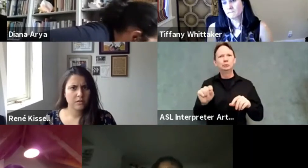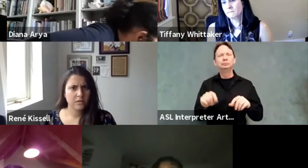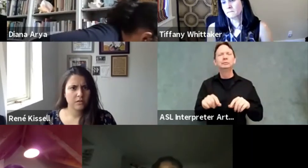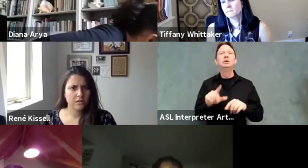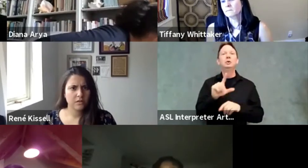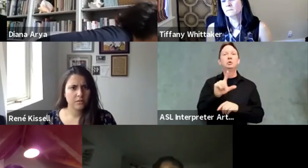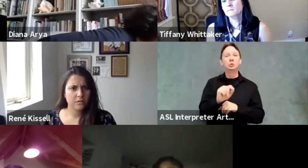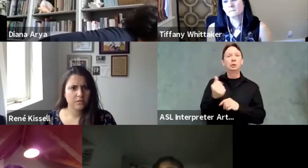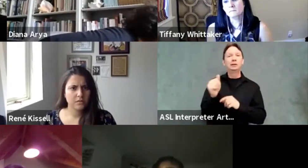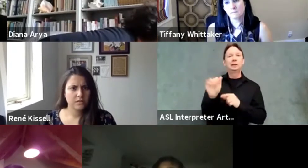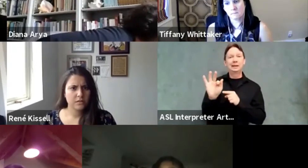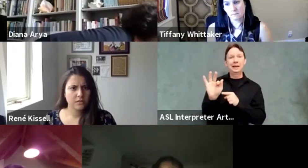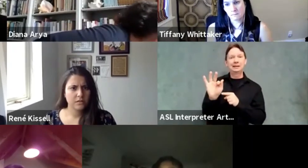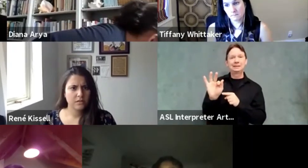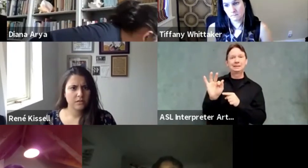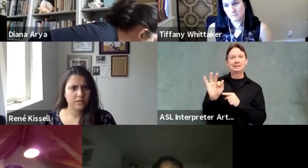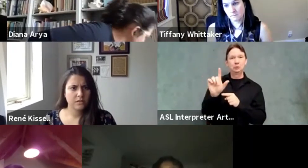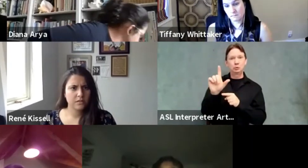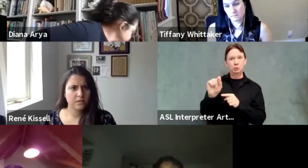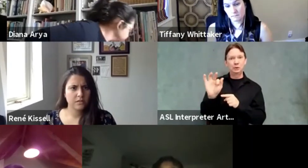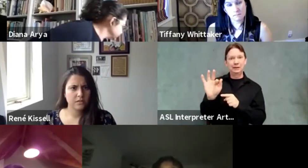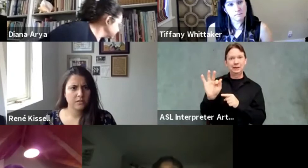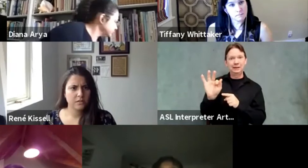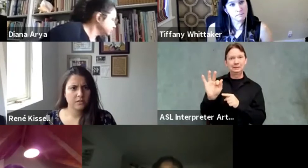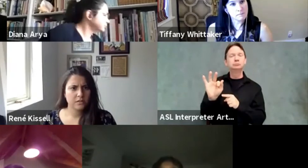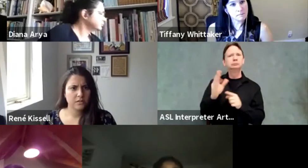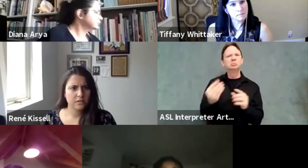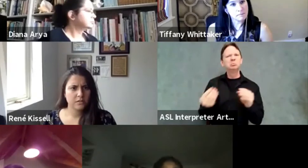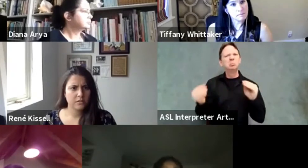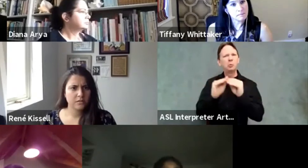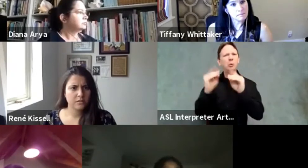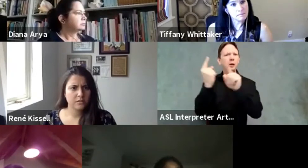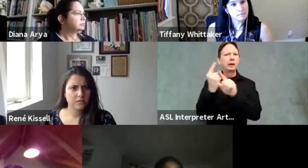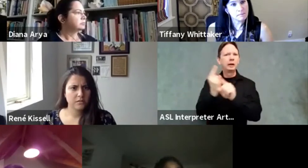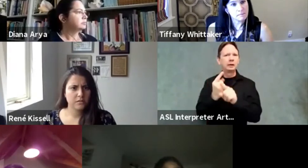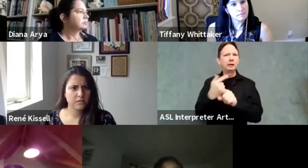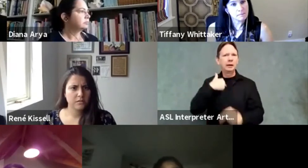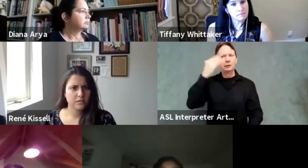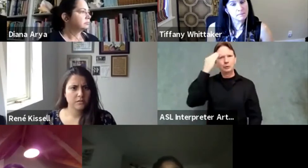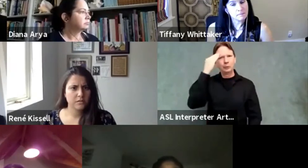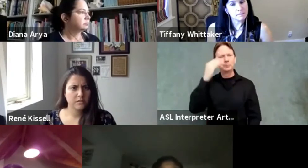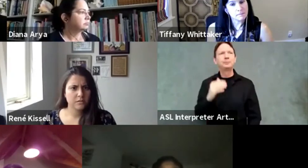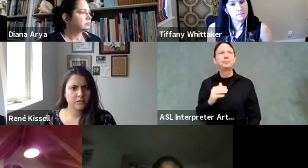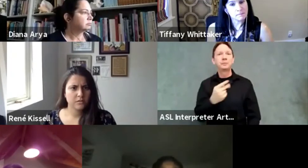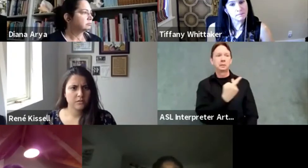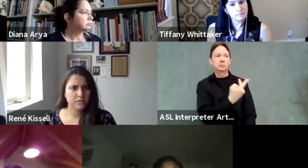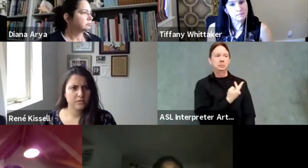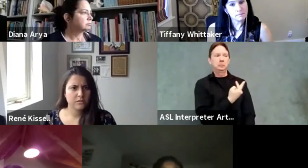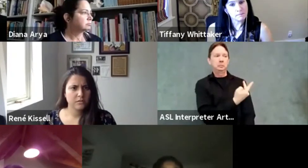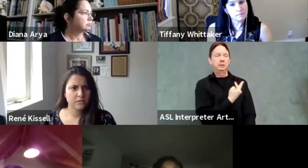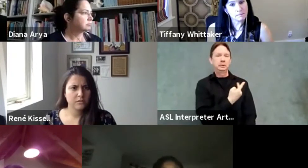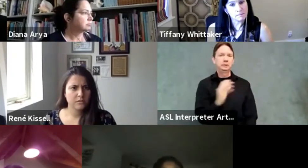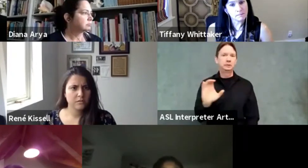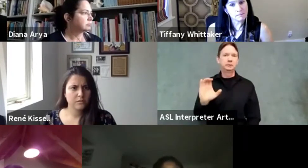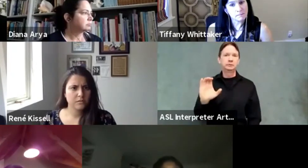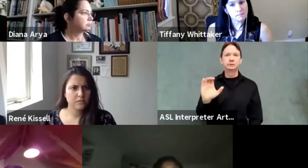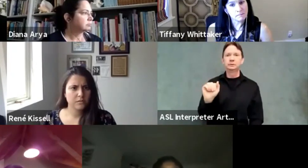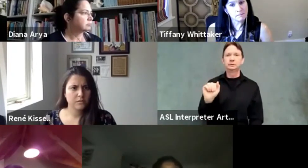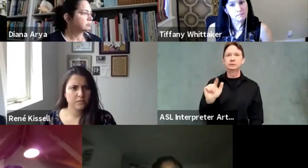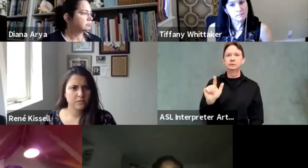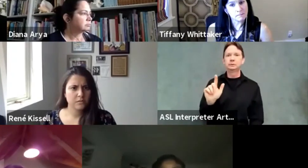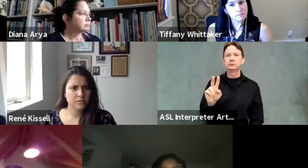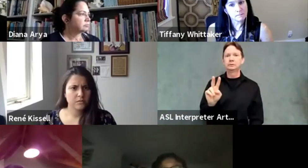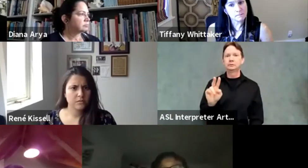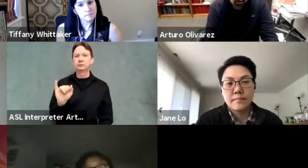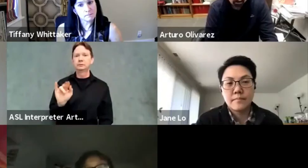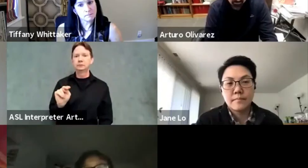I am trying to work with Calvin Spivey, who's our governance associate. Calvin and I are going to be working this week on updating that, and I